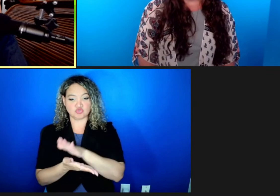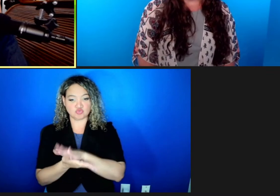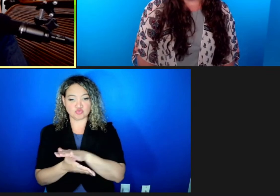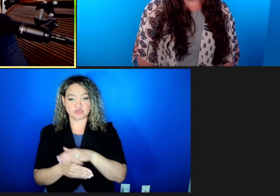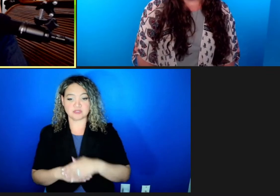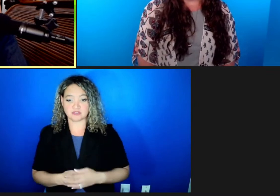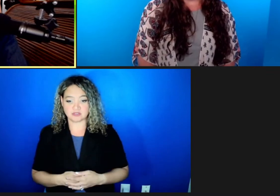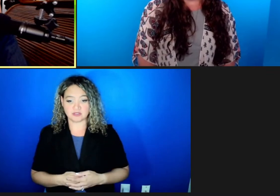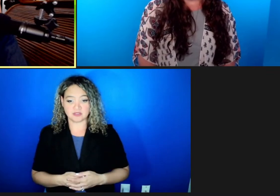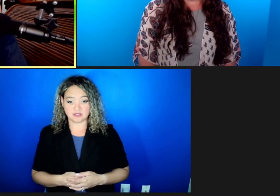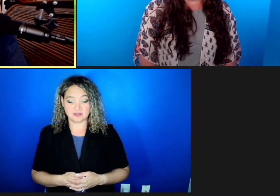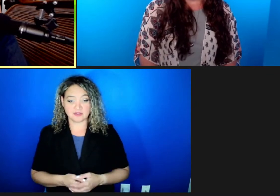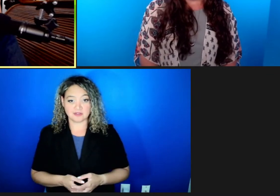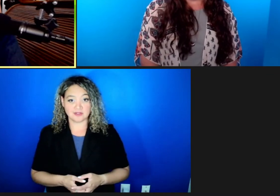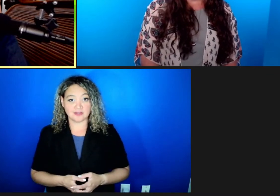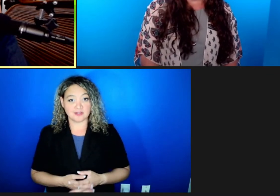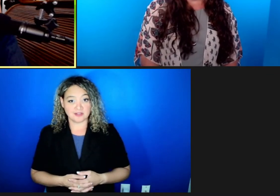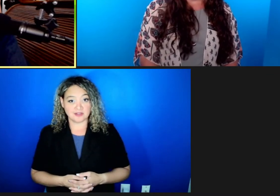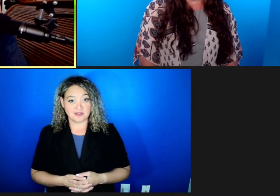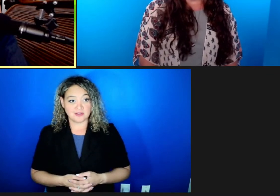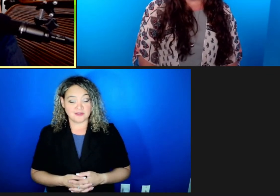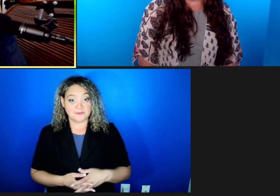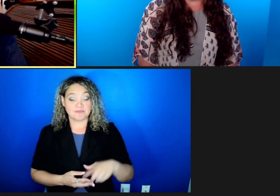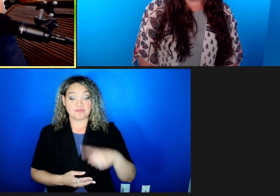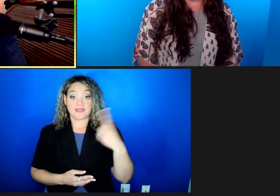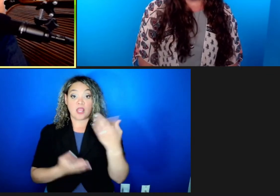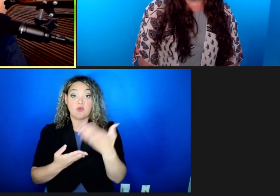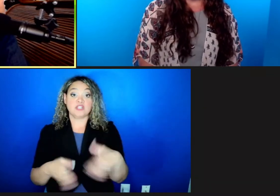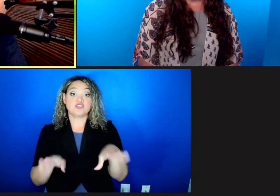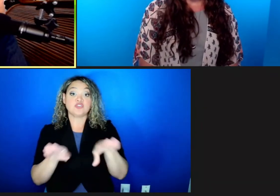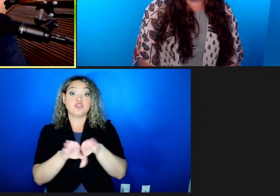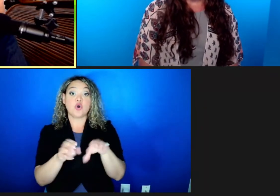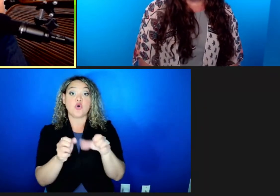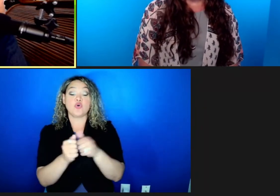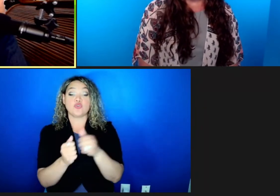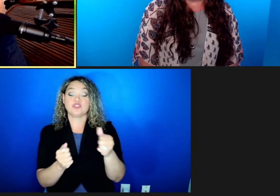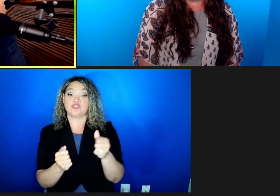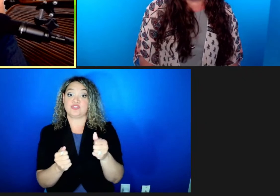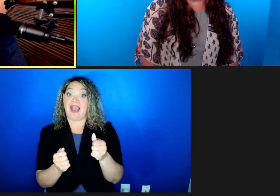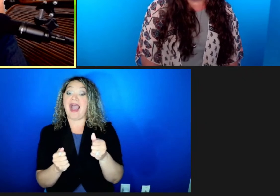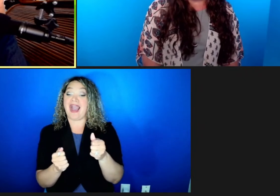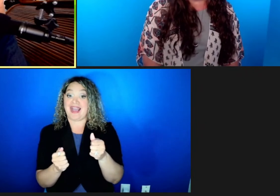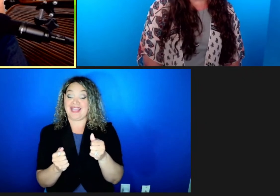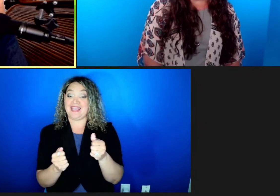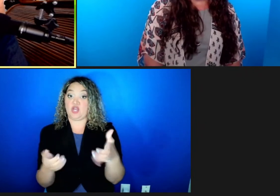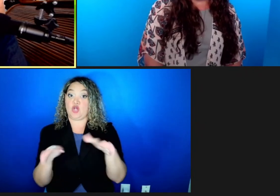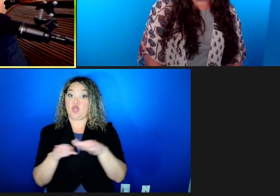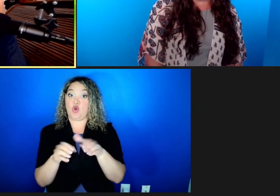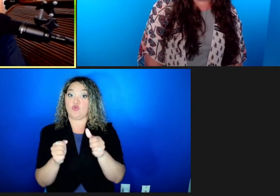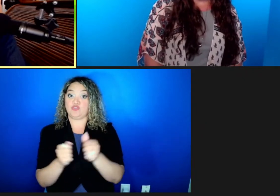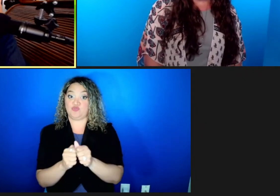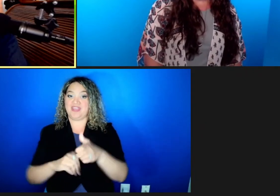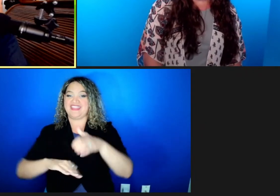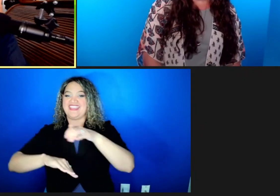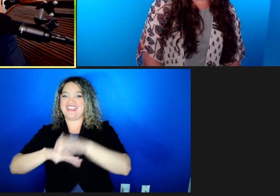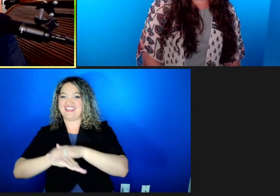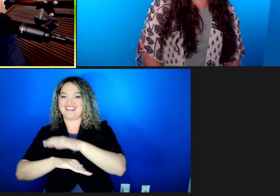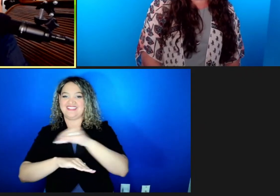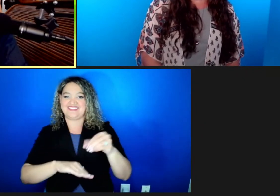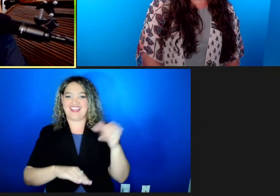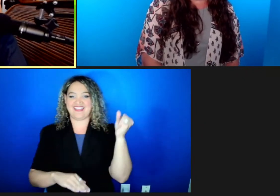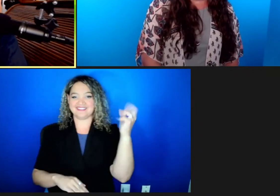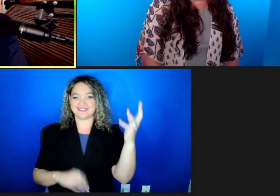I had I always closed with a song that I taught in English and in sign, and I